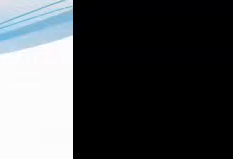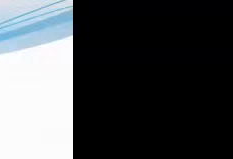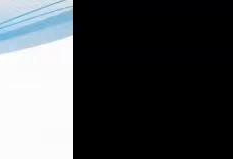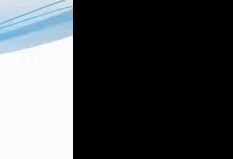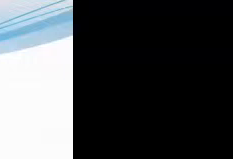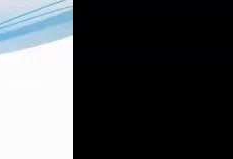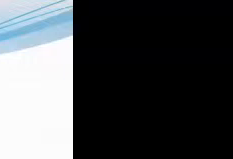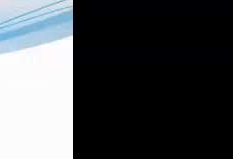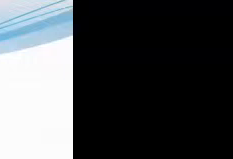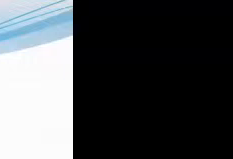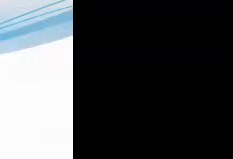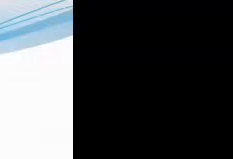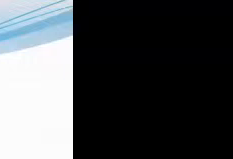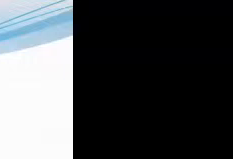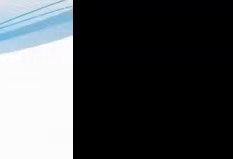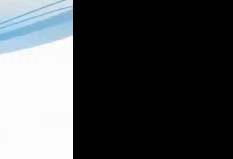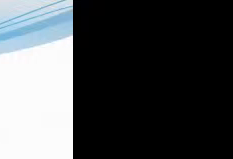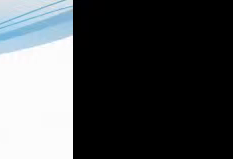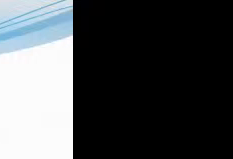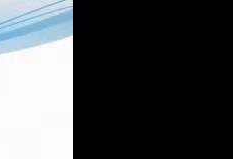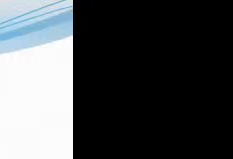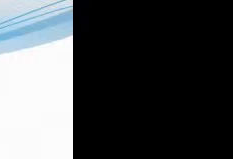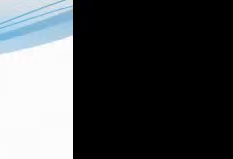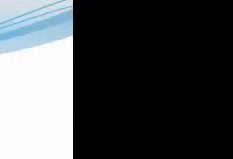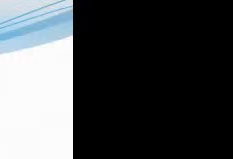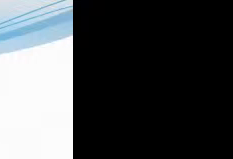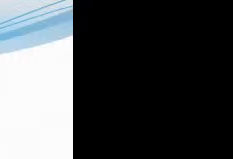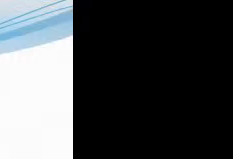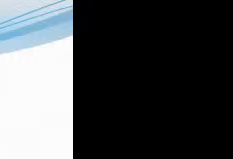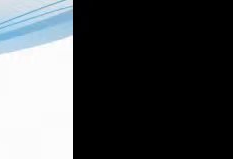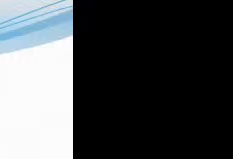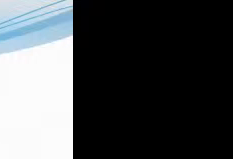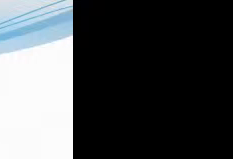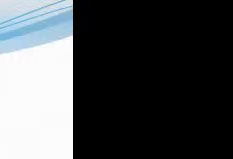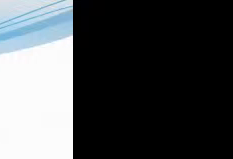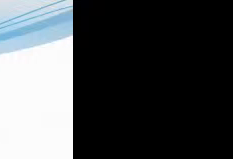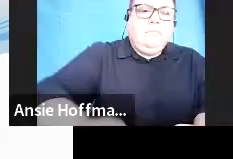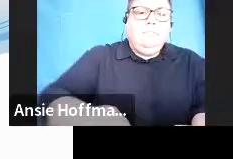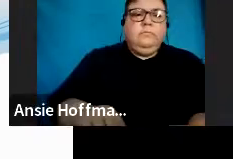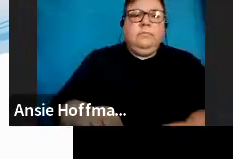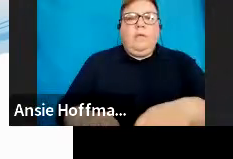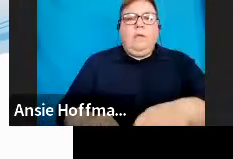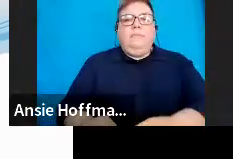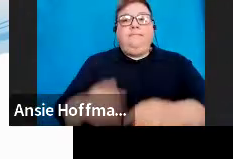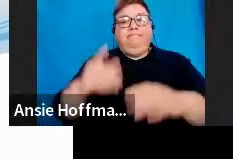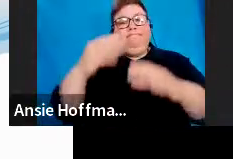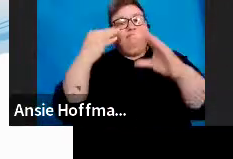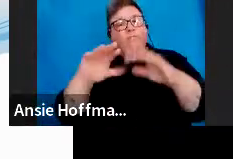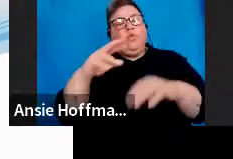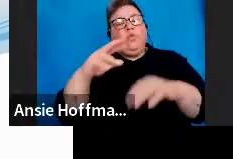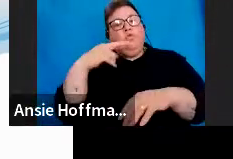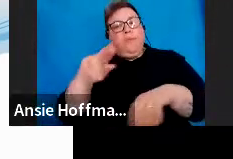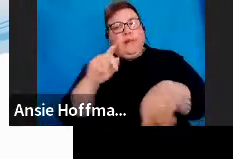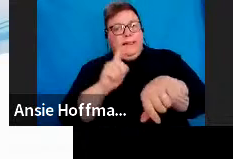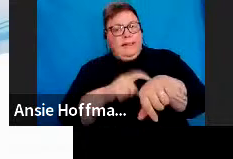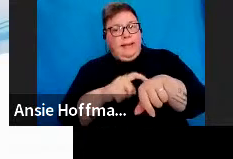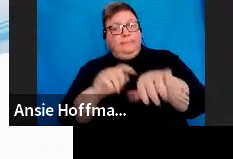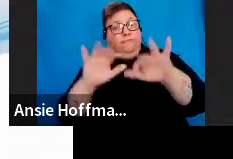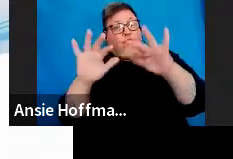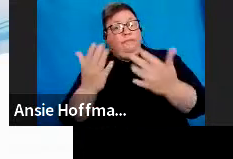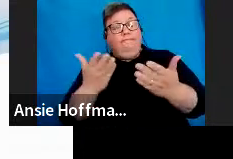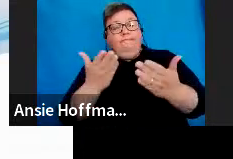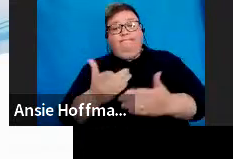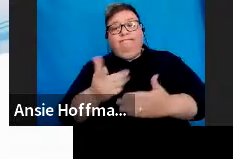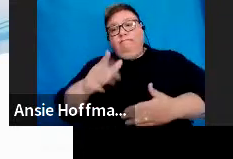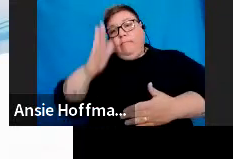to submit the tax directive to us in real time. So that, ladies and gentlemen, brings to